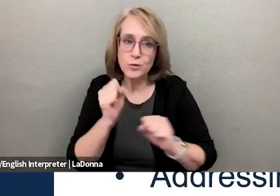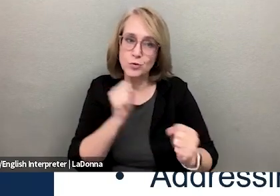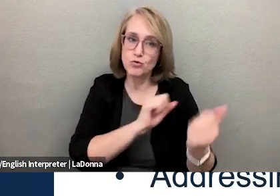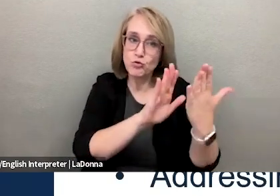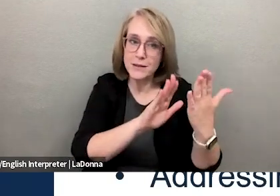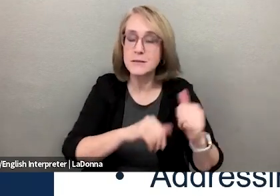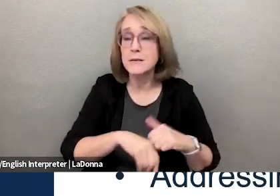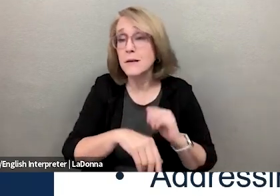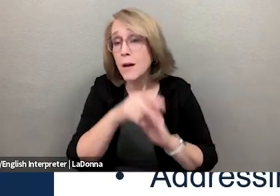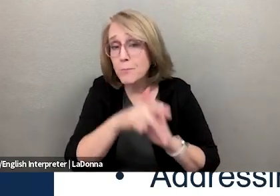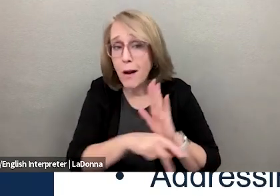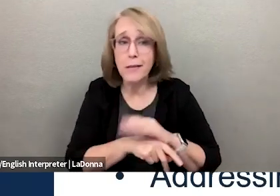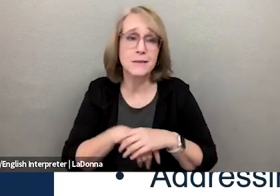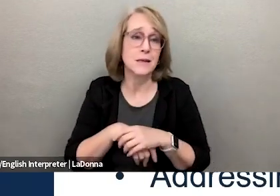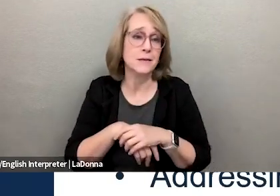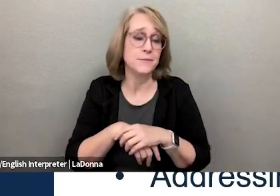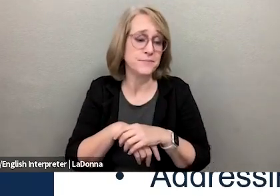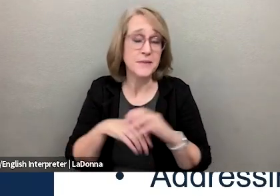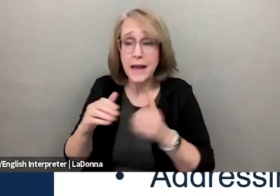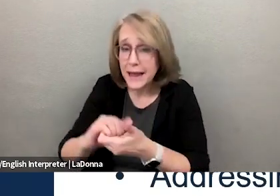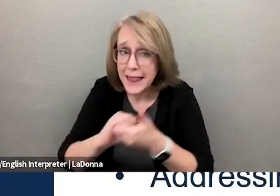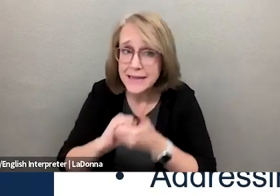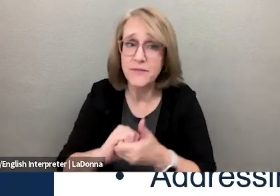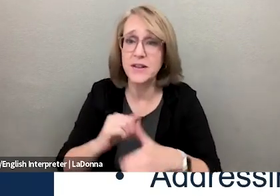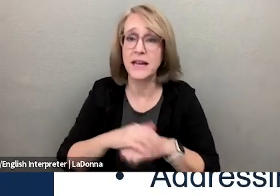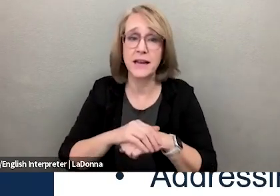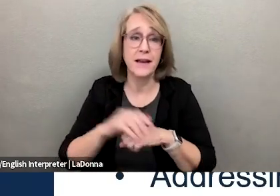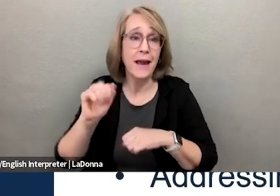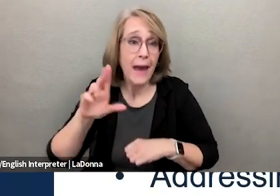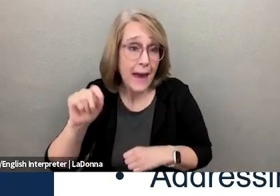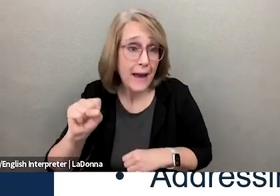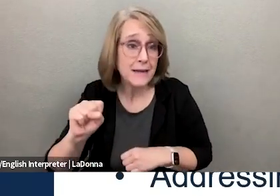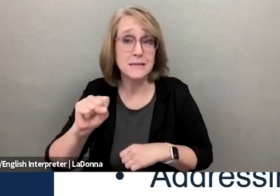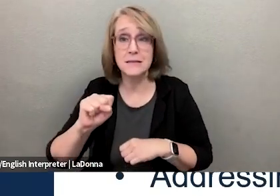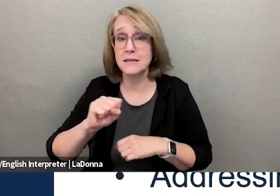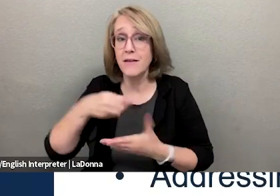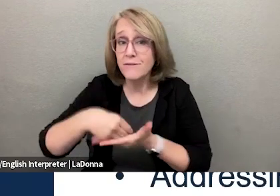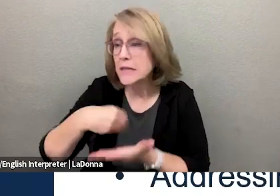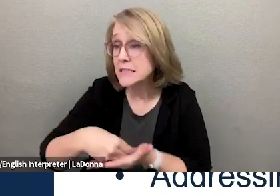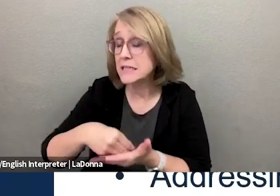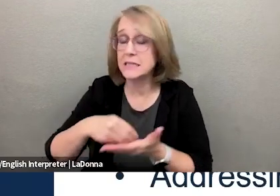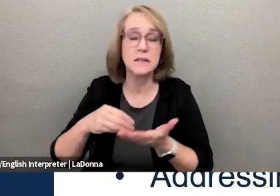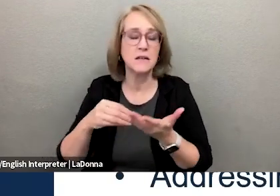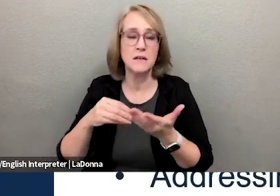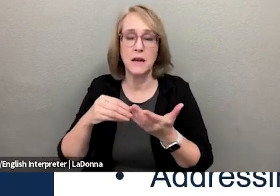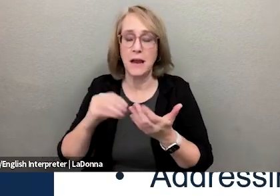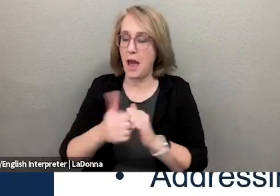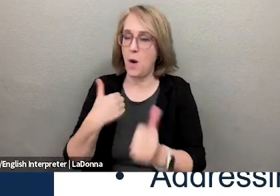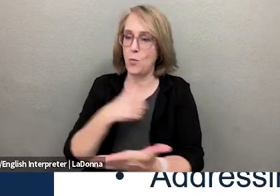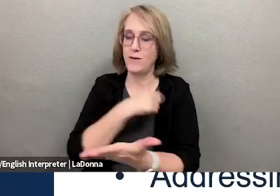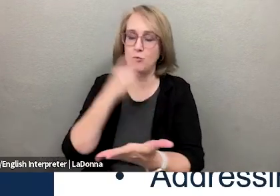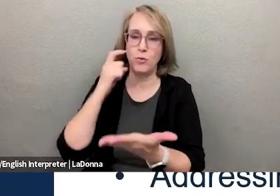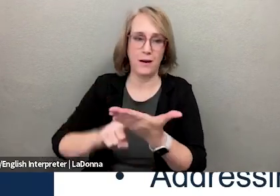policy and actions that are needed to truly recognize family caregivers, from